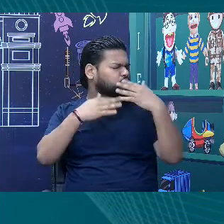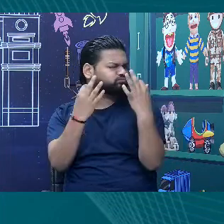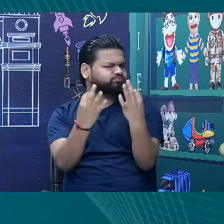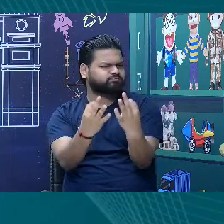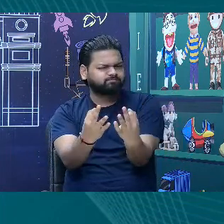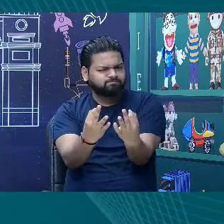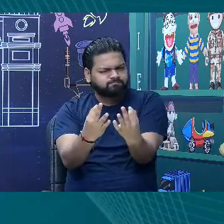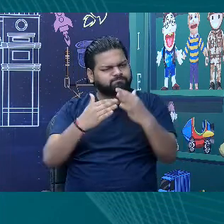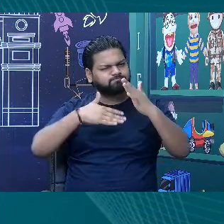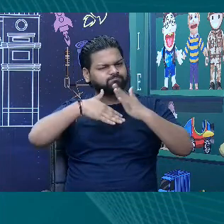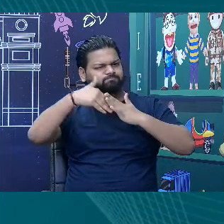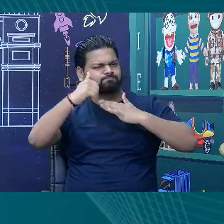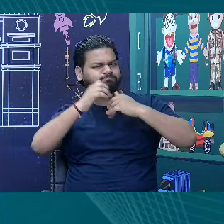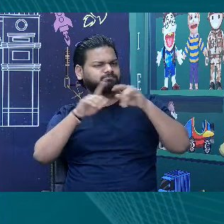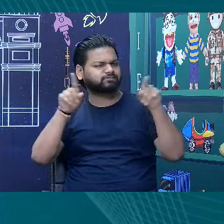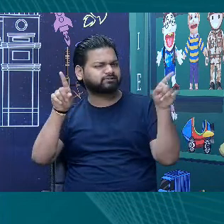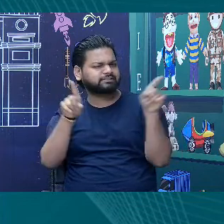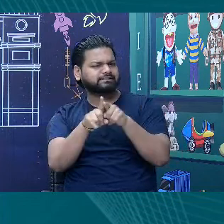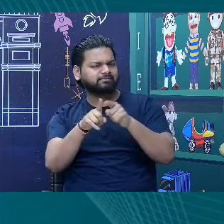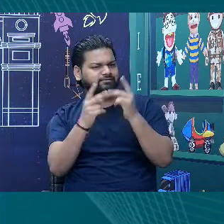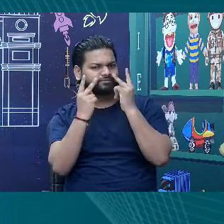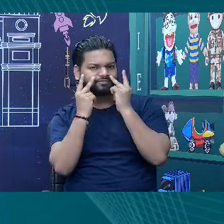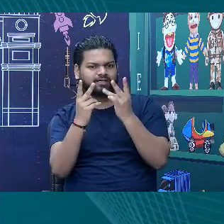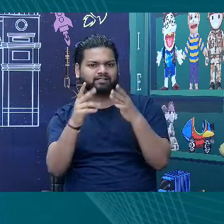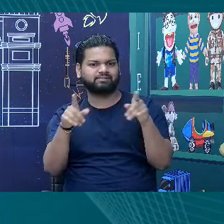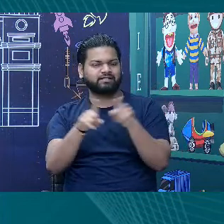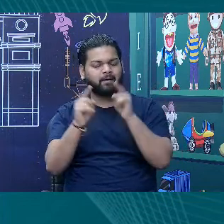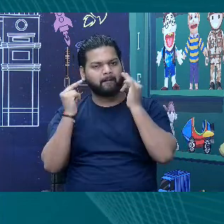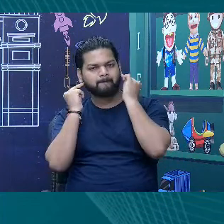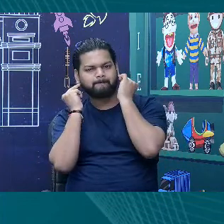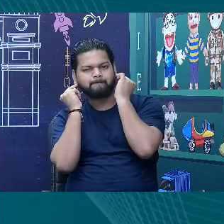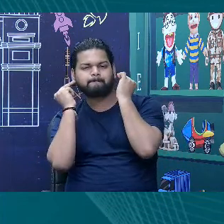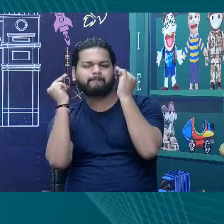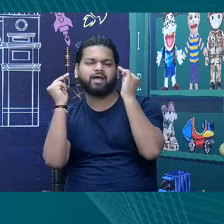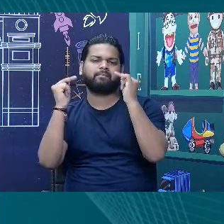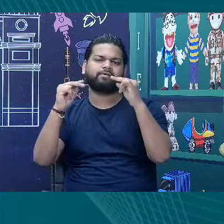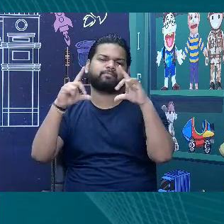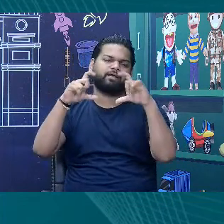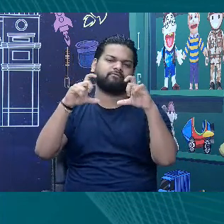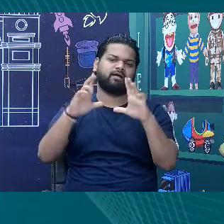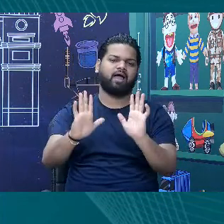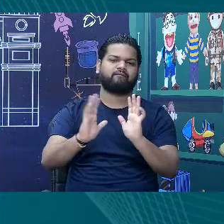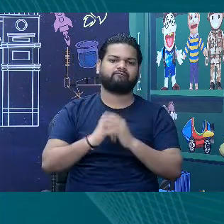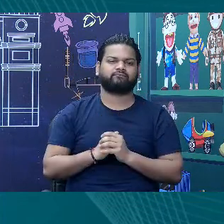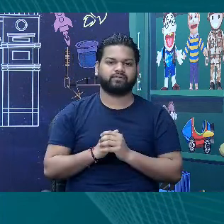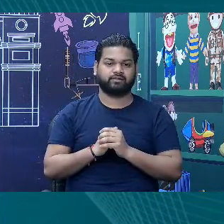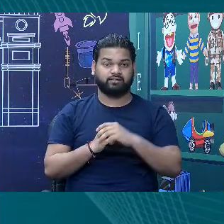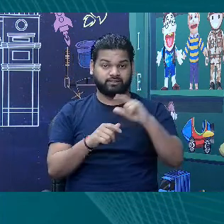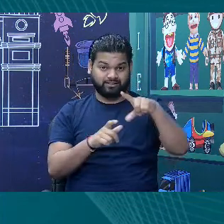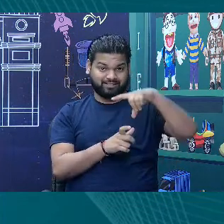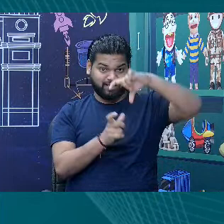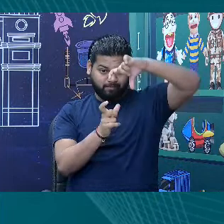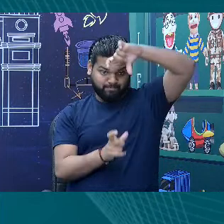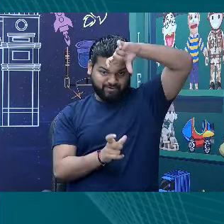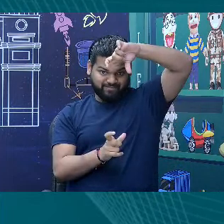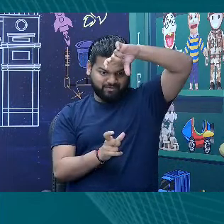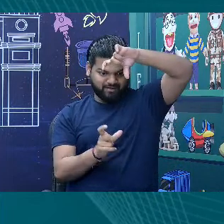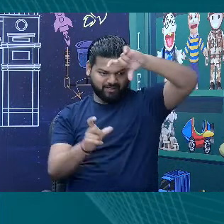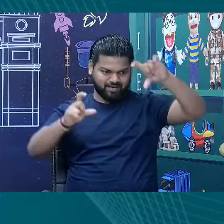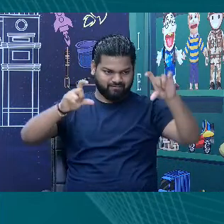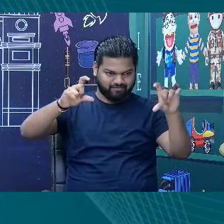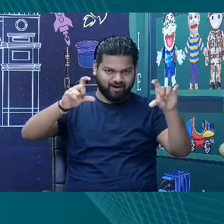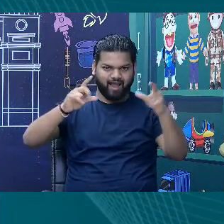Yes, it's a very famous picture, and I can say this is the landscape. It is. I think is the very